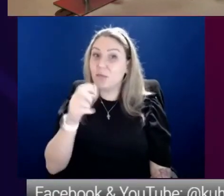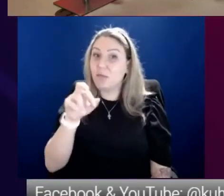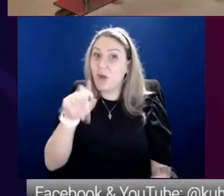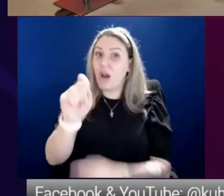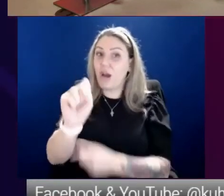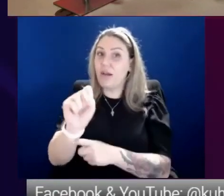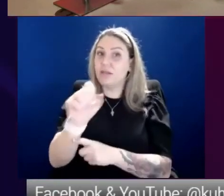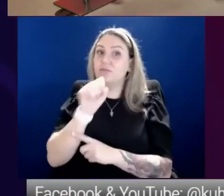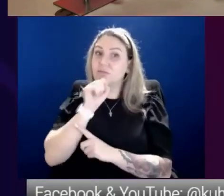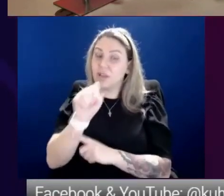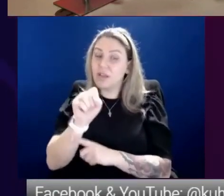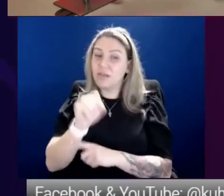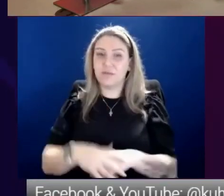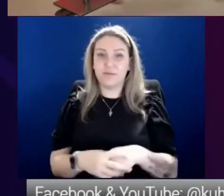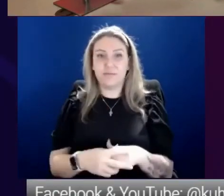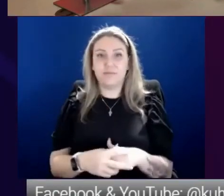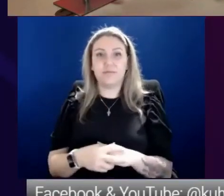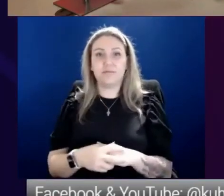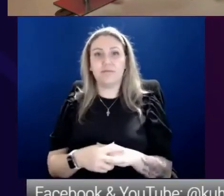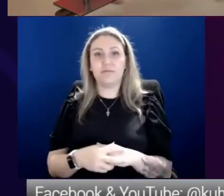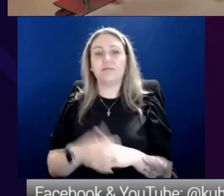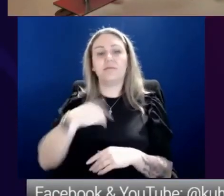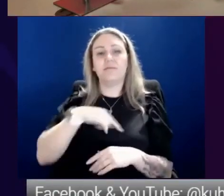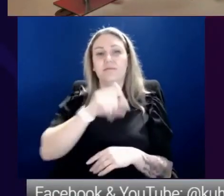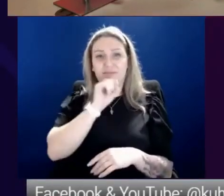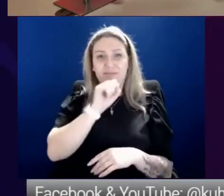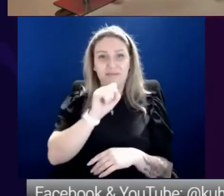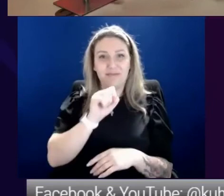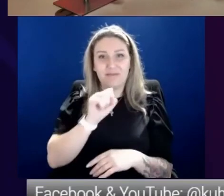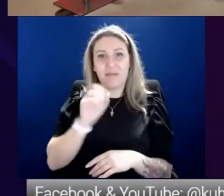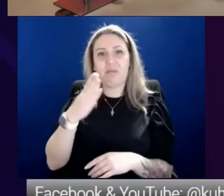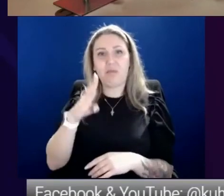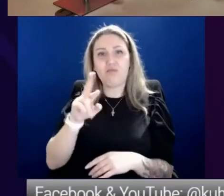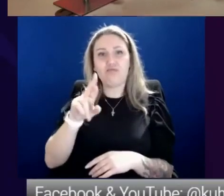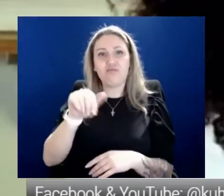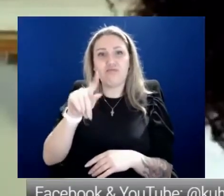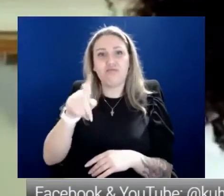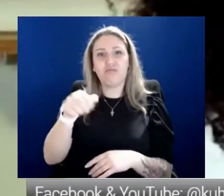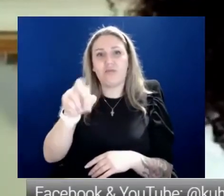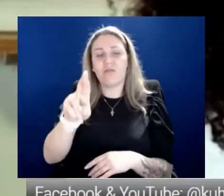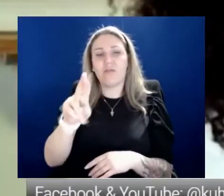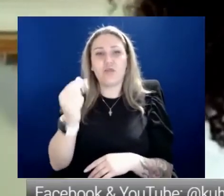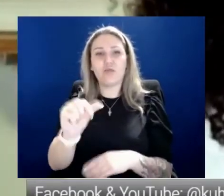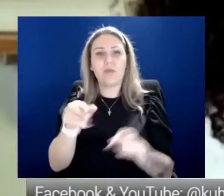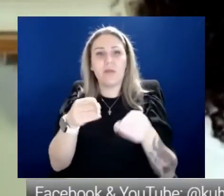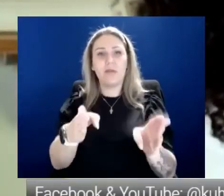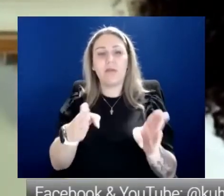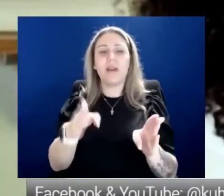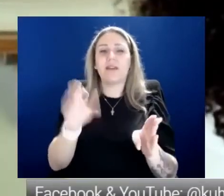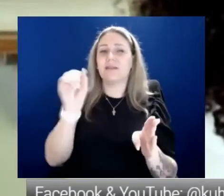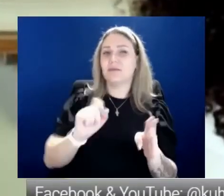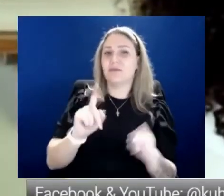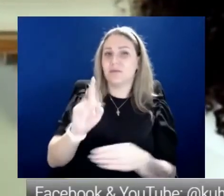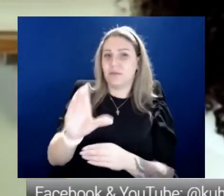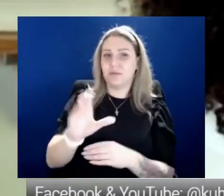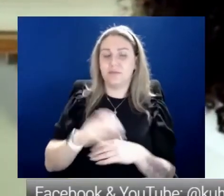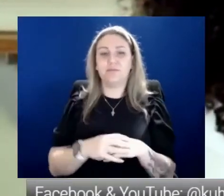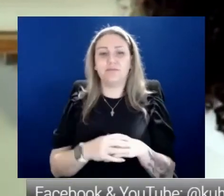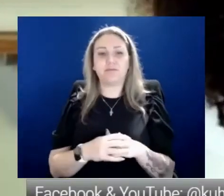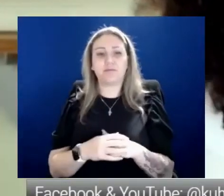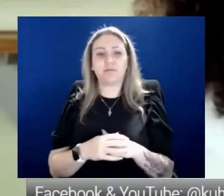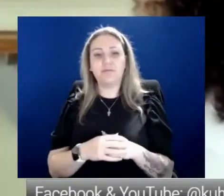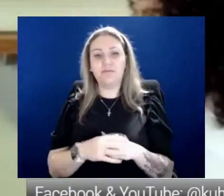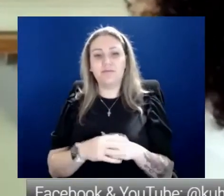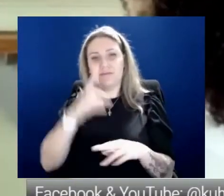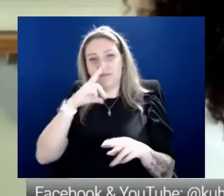kids? Yeah, so we love the Blue River Greenway Trail in South Kansas City. And there's fun, like,